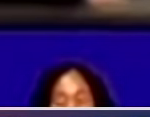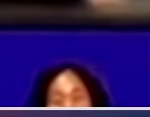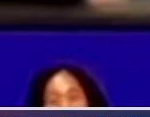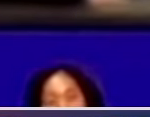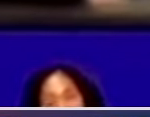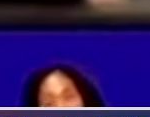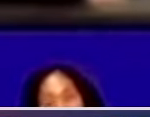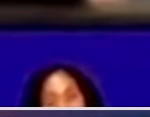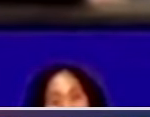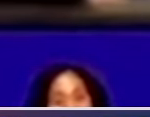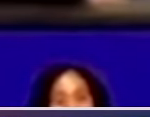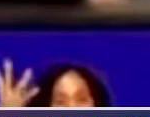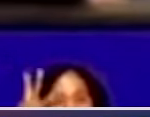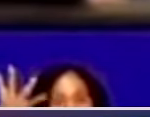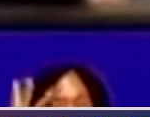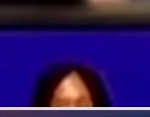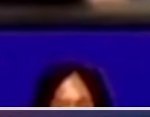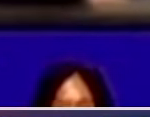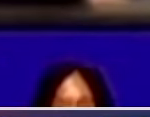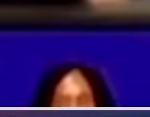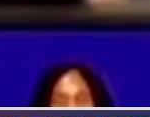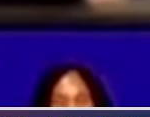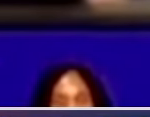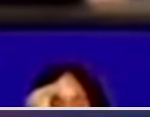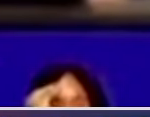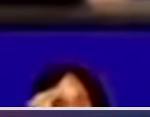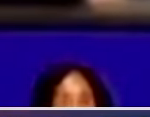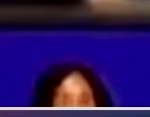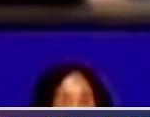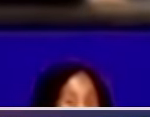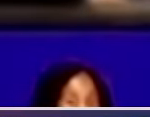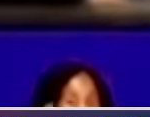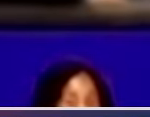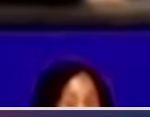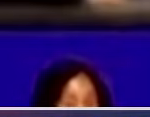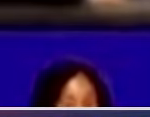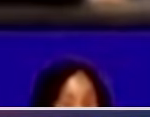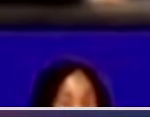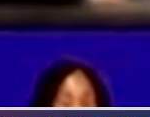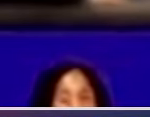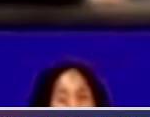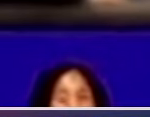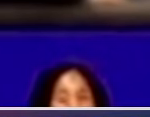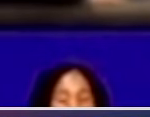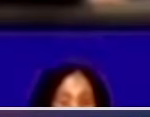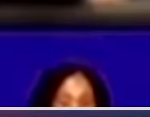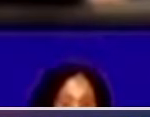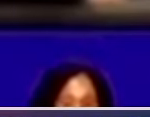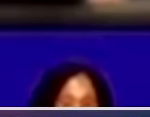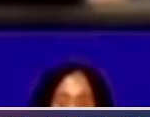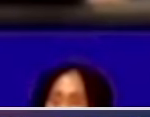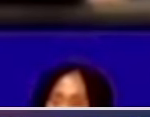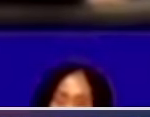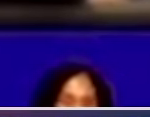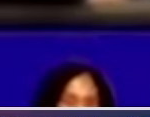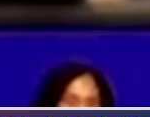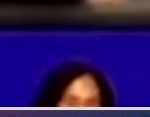address, and which we know, as we've heard today, that your own comrades do not support?